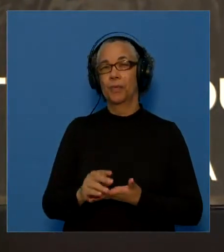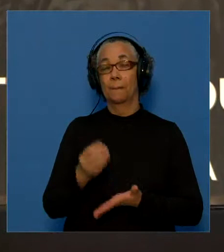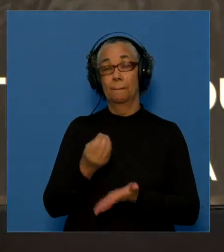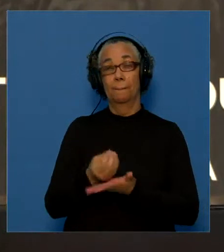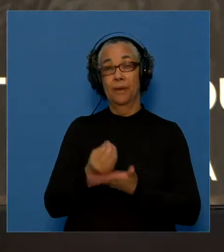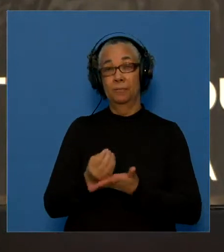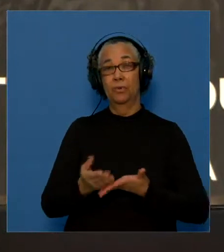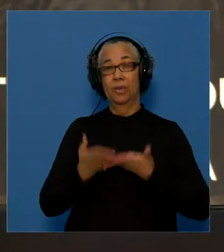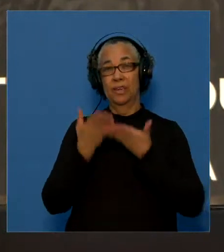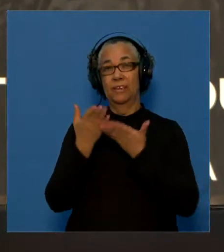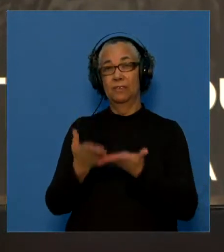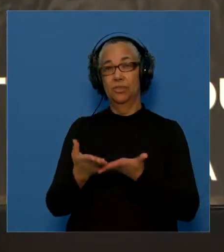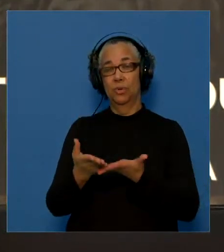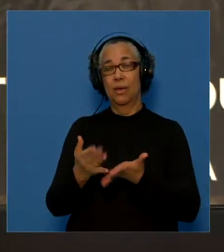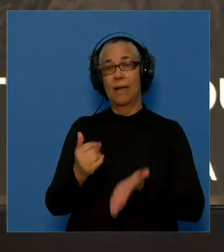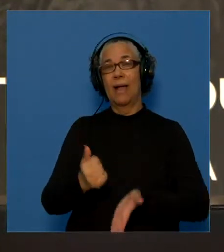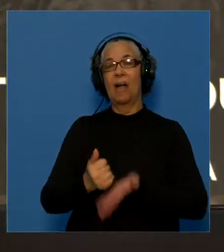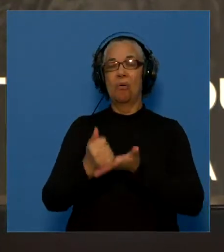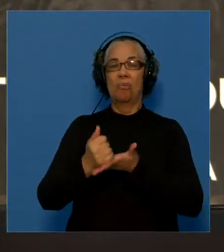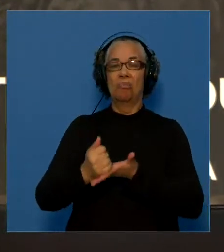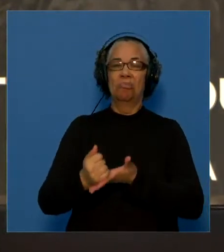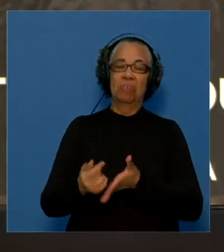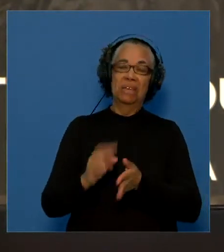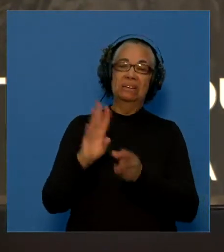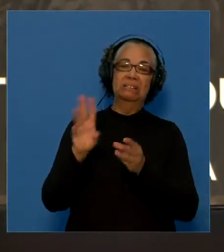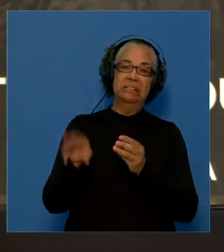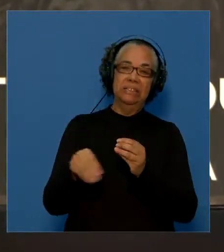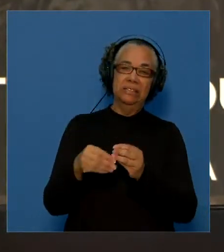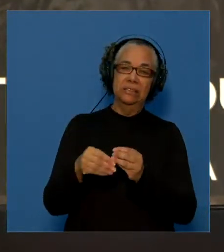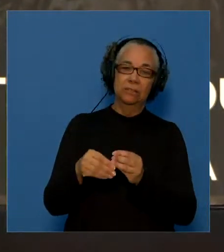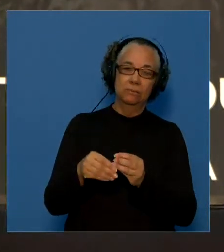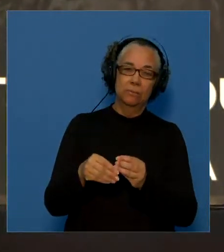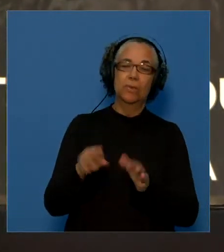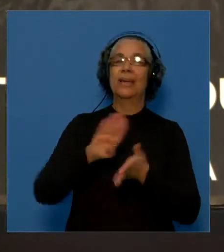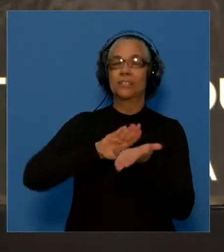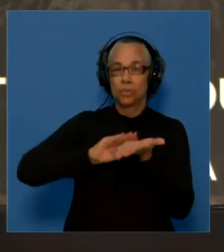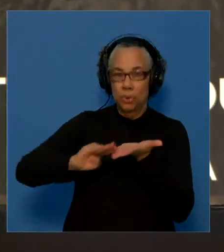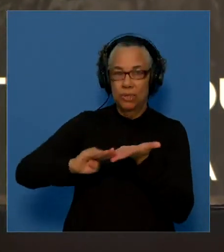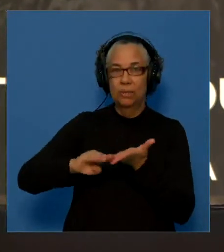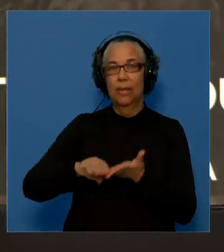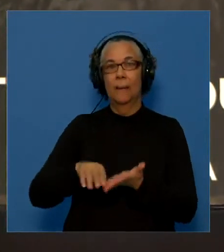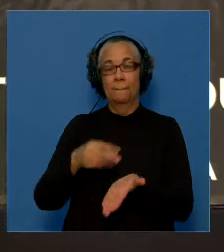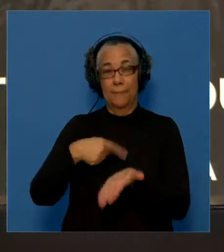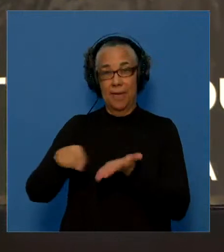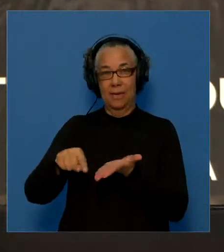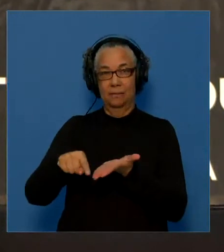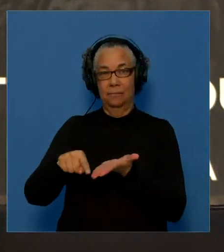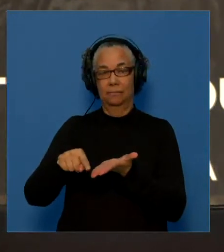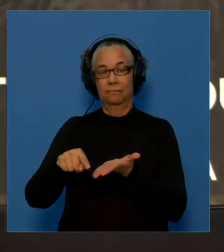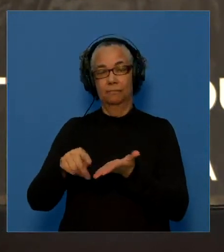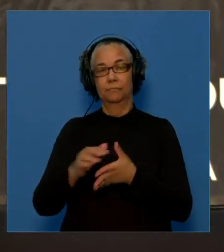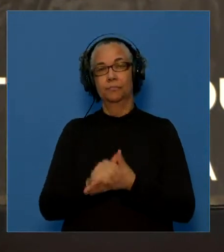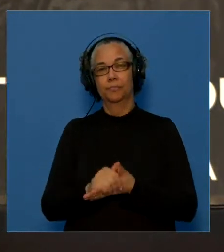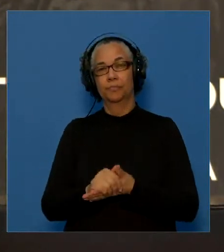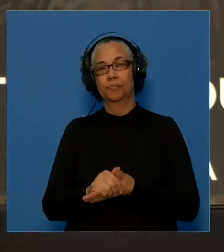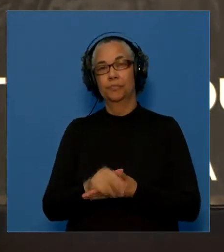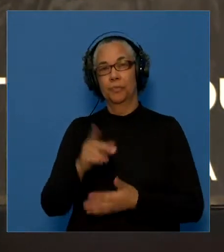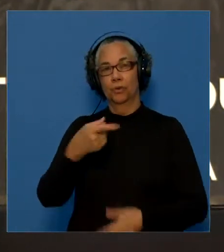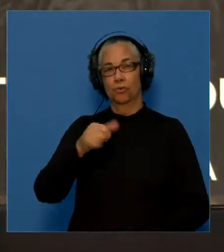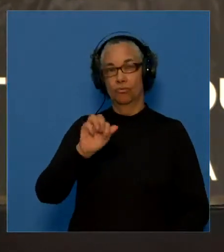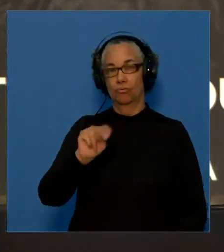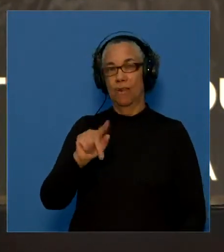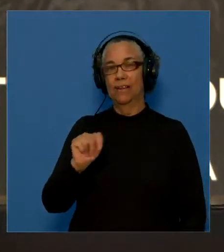overhead expenses, excluding salaries which are being met by the government's unemployment benefit. Approved grants will only be provided